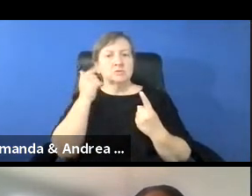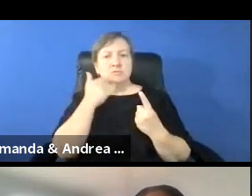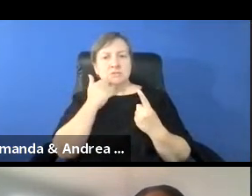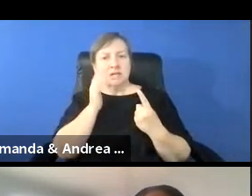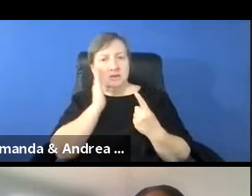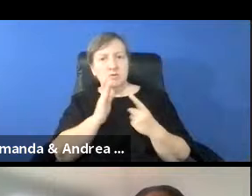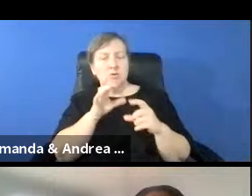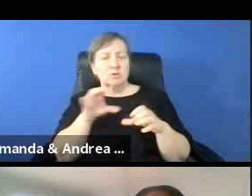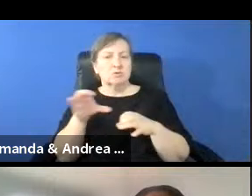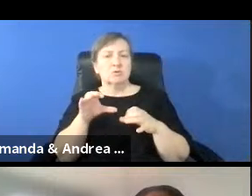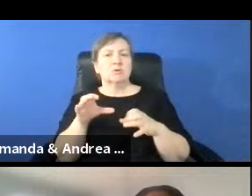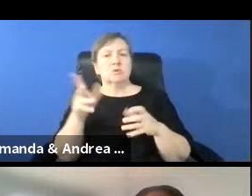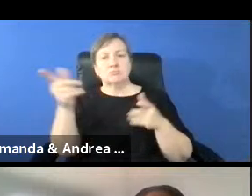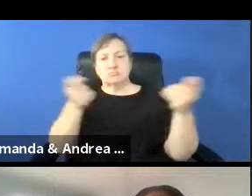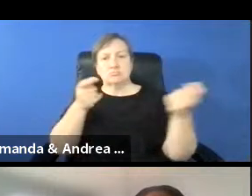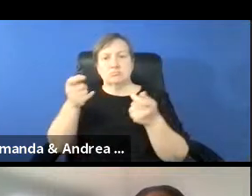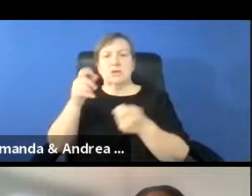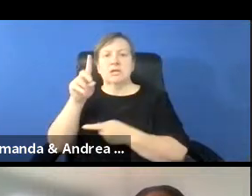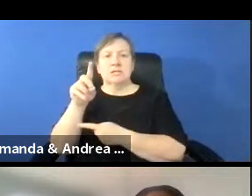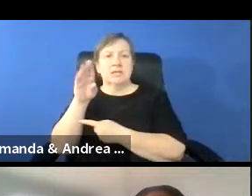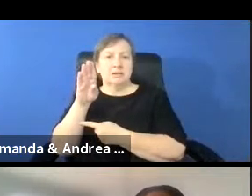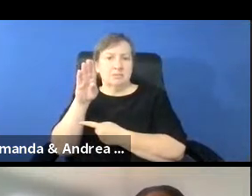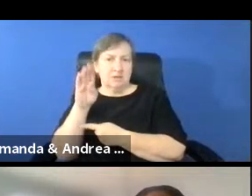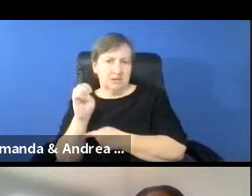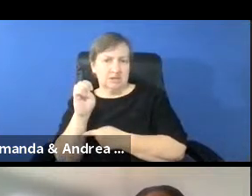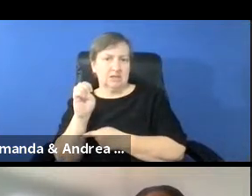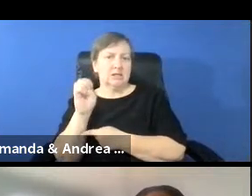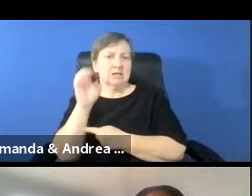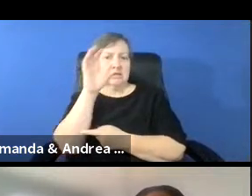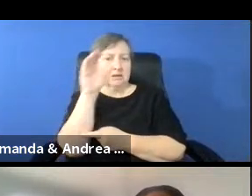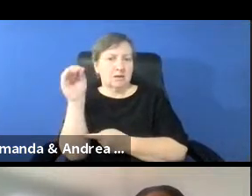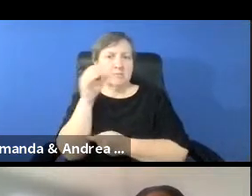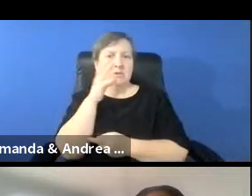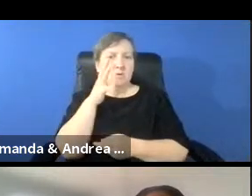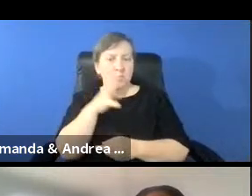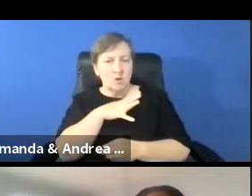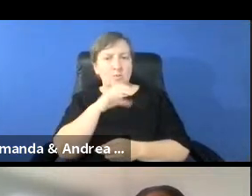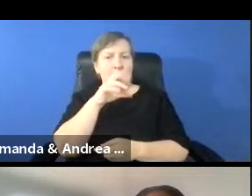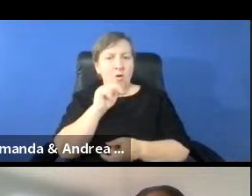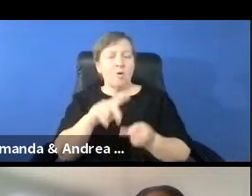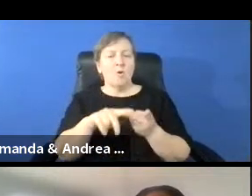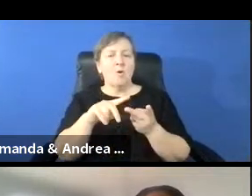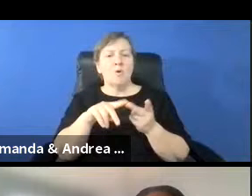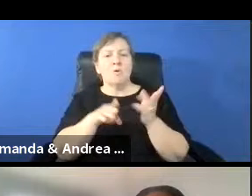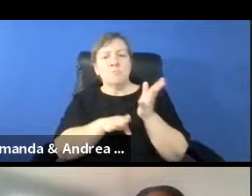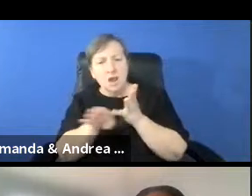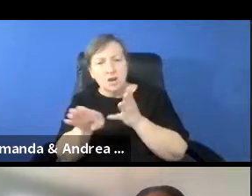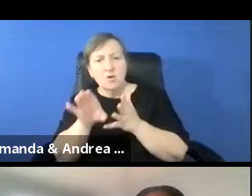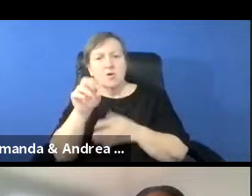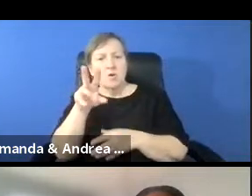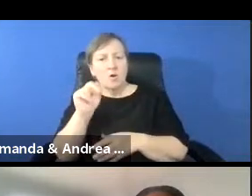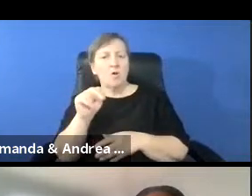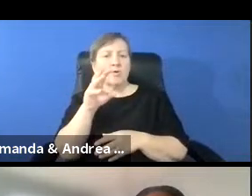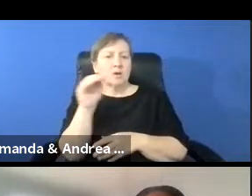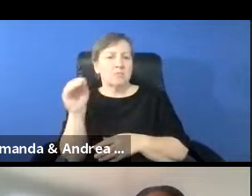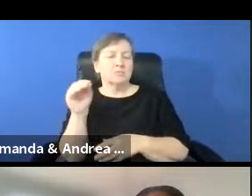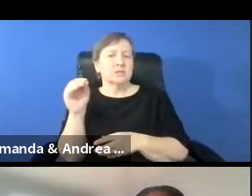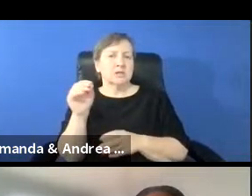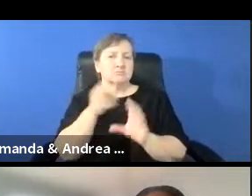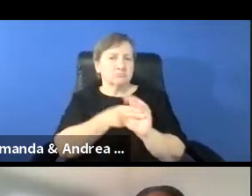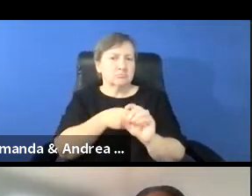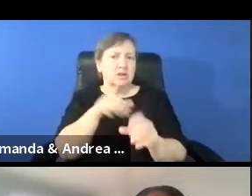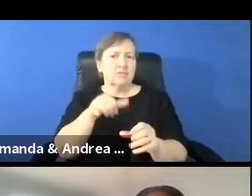is bring DBE firms, women-owned, minority-owned firms to this program in